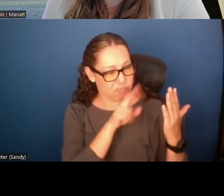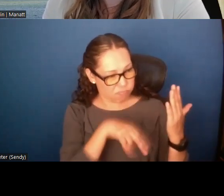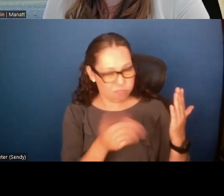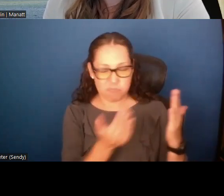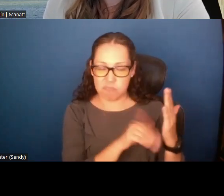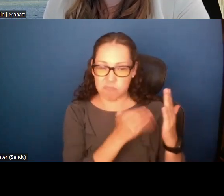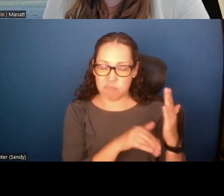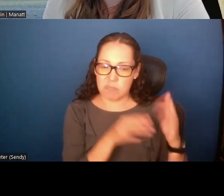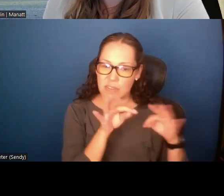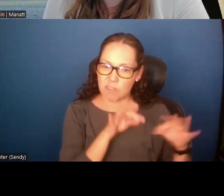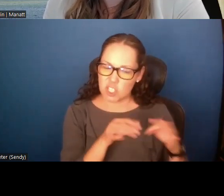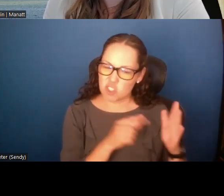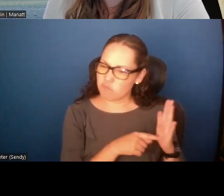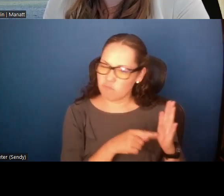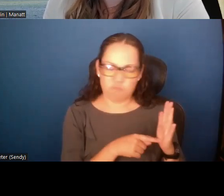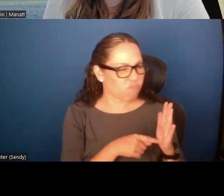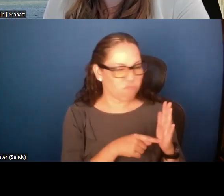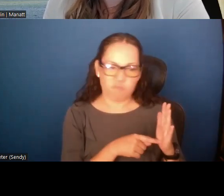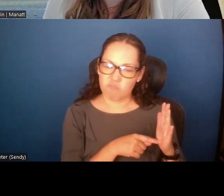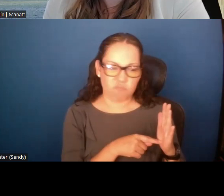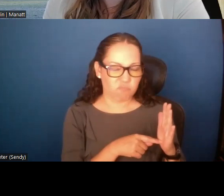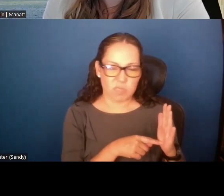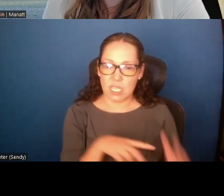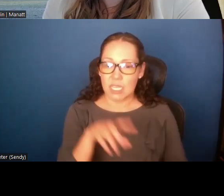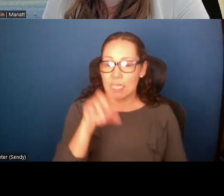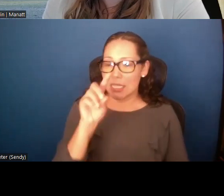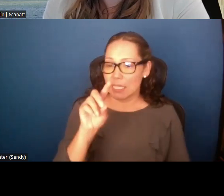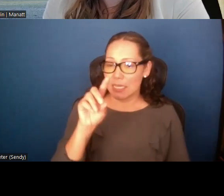on the DPH